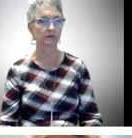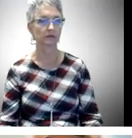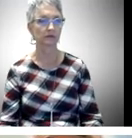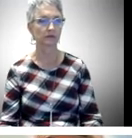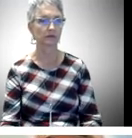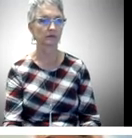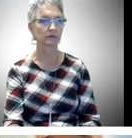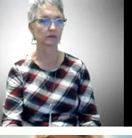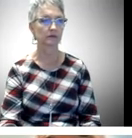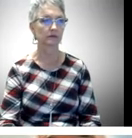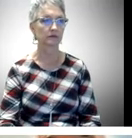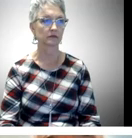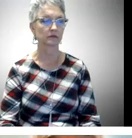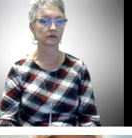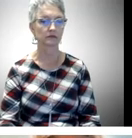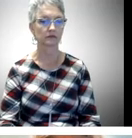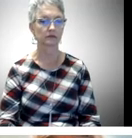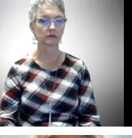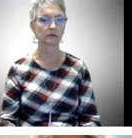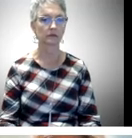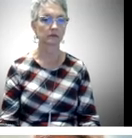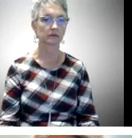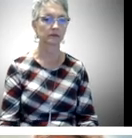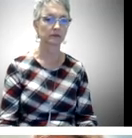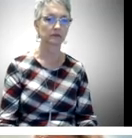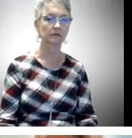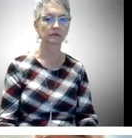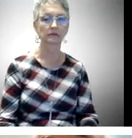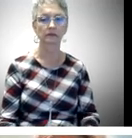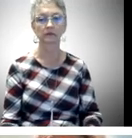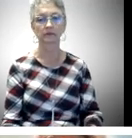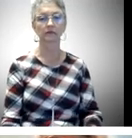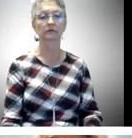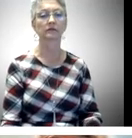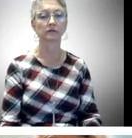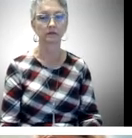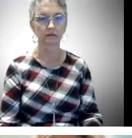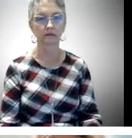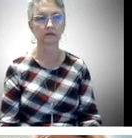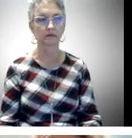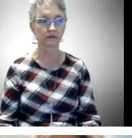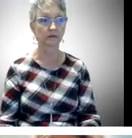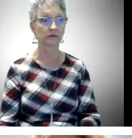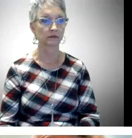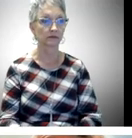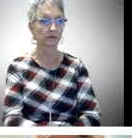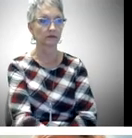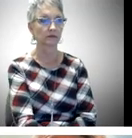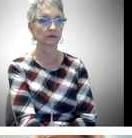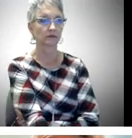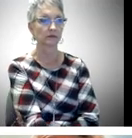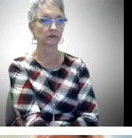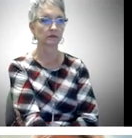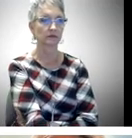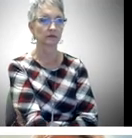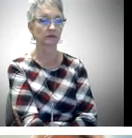their money, they can decide if a person could work or not work, they can decide who visits, who their friends are, and it could